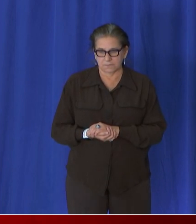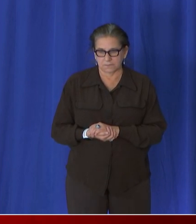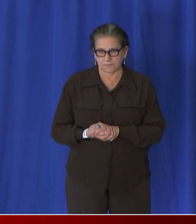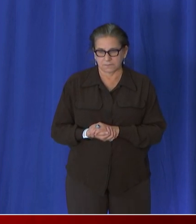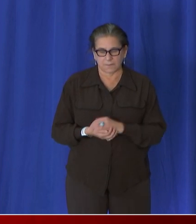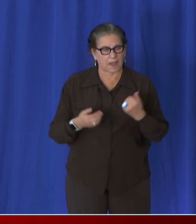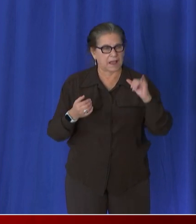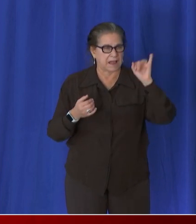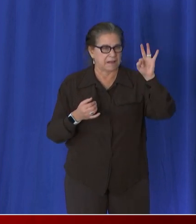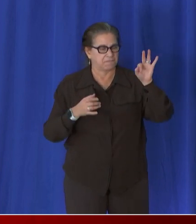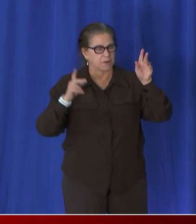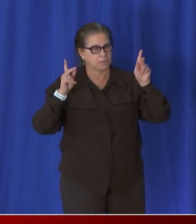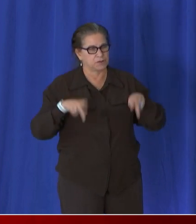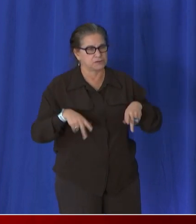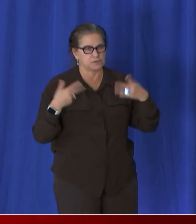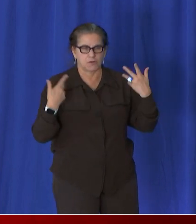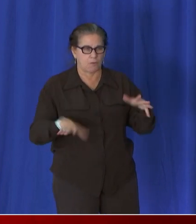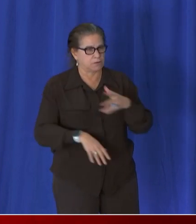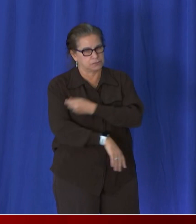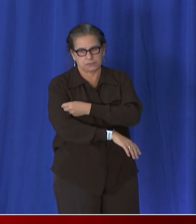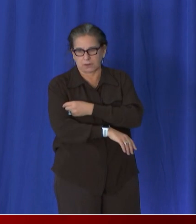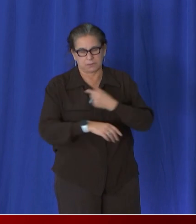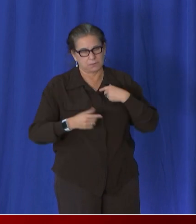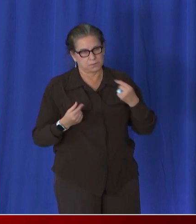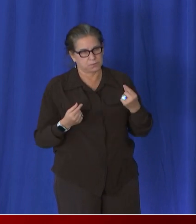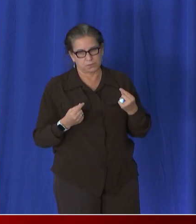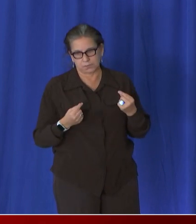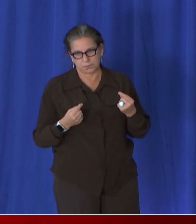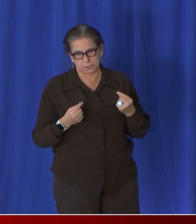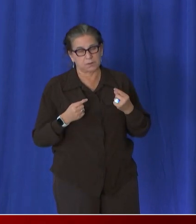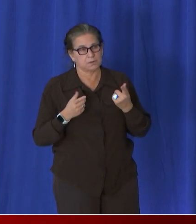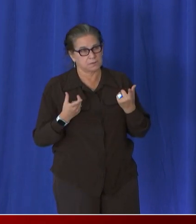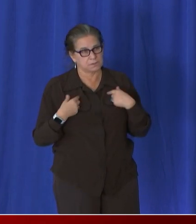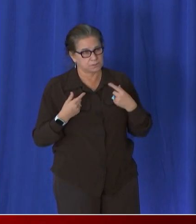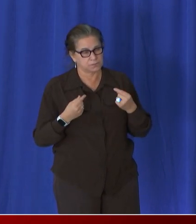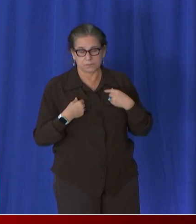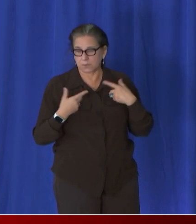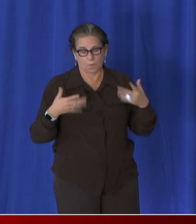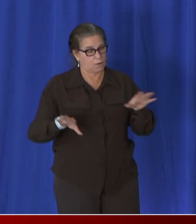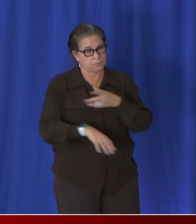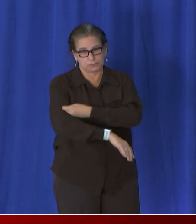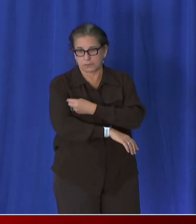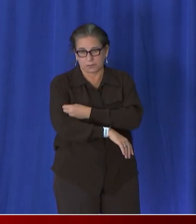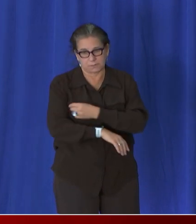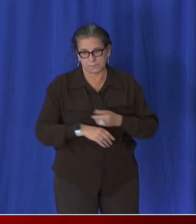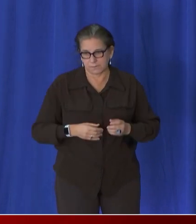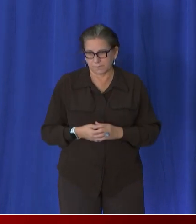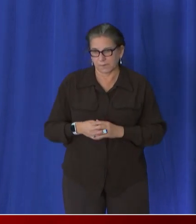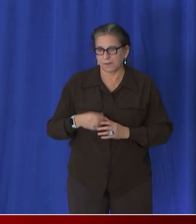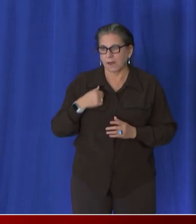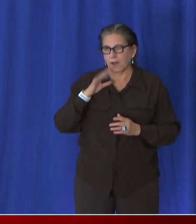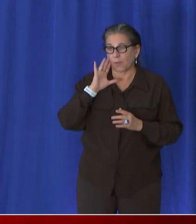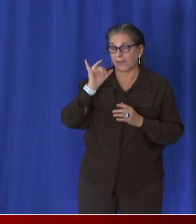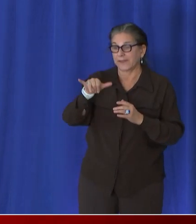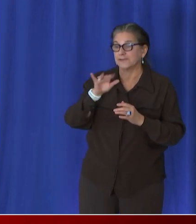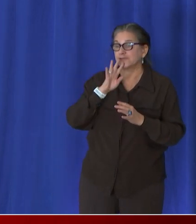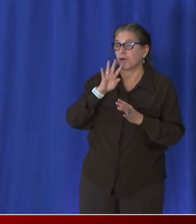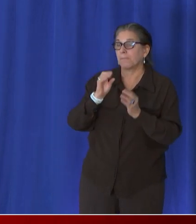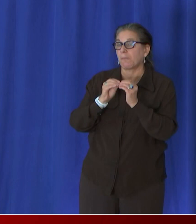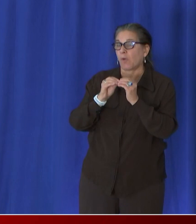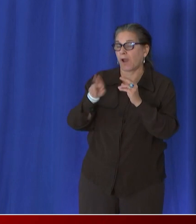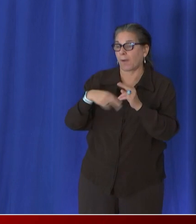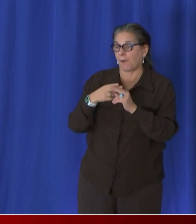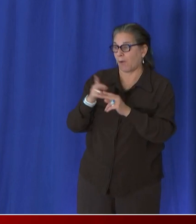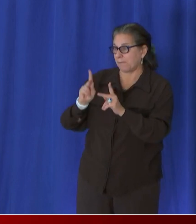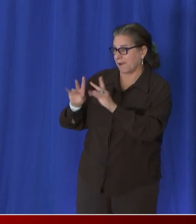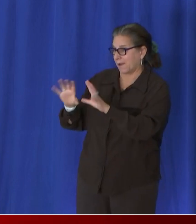about how this would affect them? And that's what we'll have further guidance on by the end of next week. Okay, thanks. Mark? So if we could